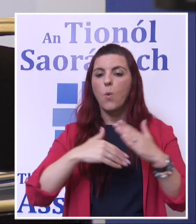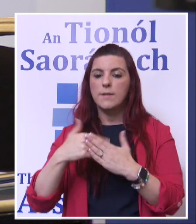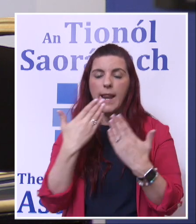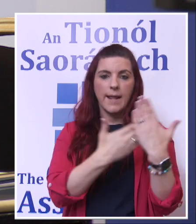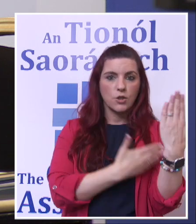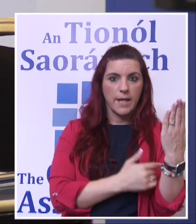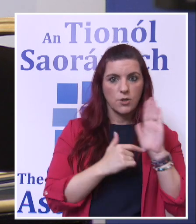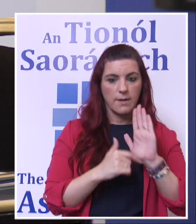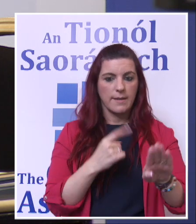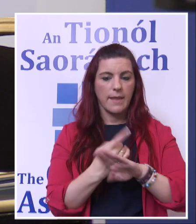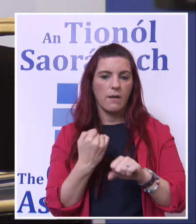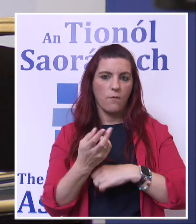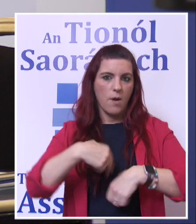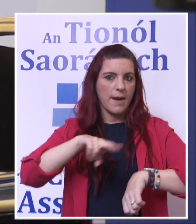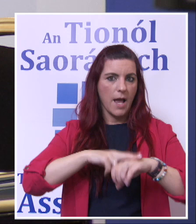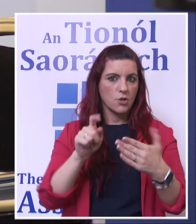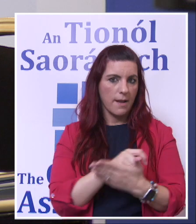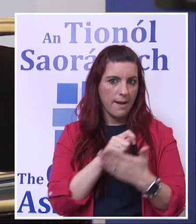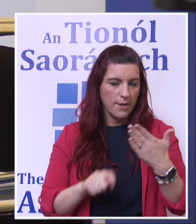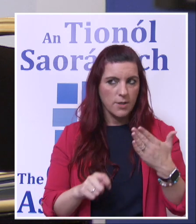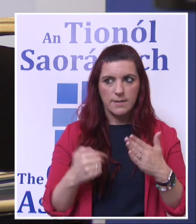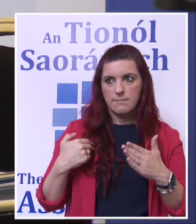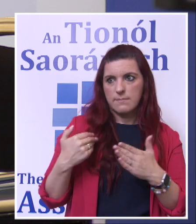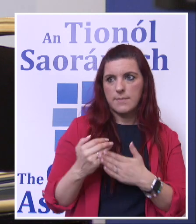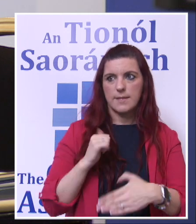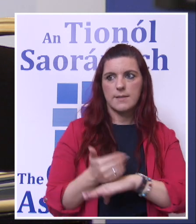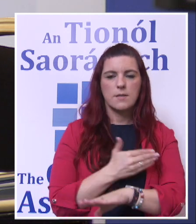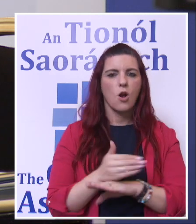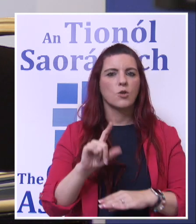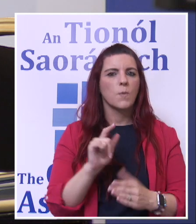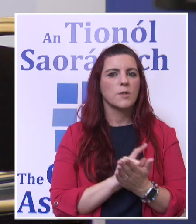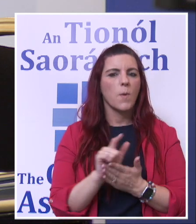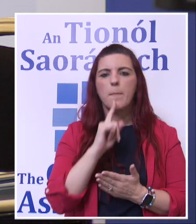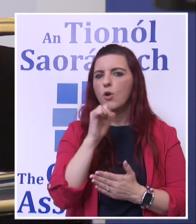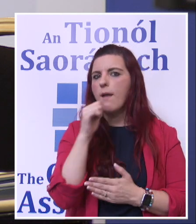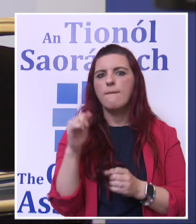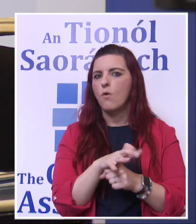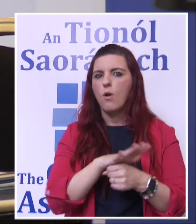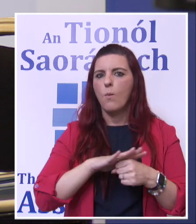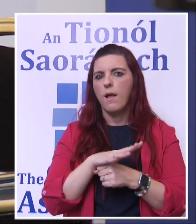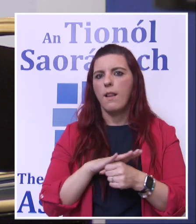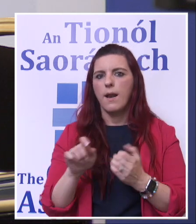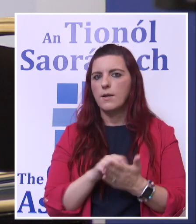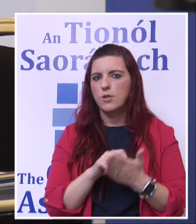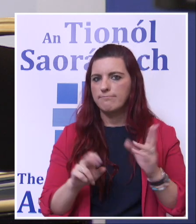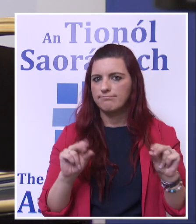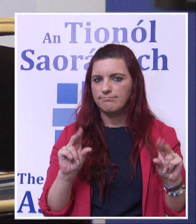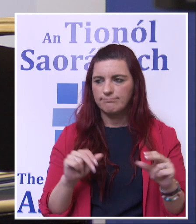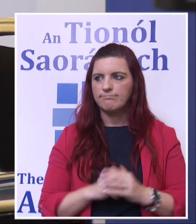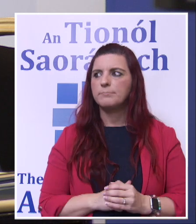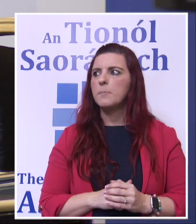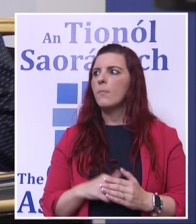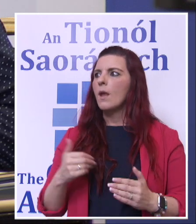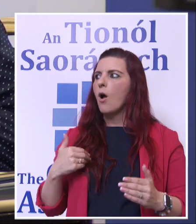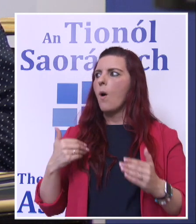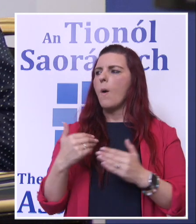is in place for national elections since 2012, but not for local elections. Up to last